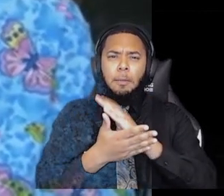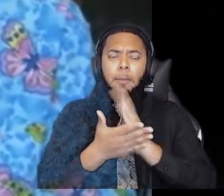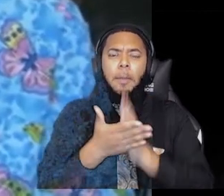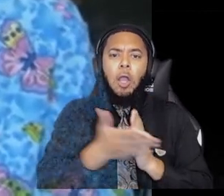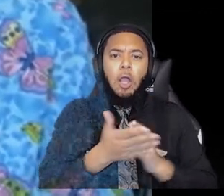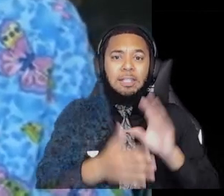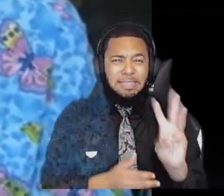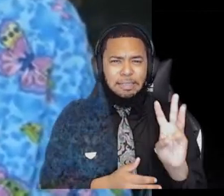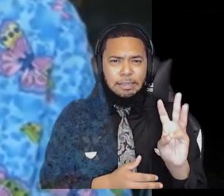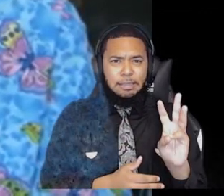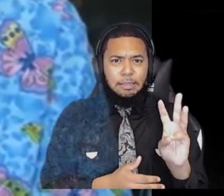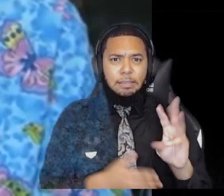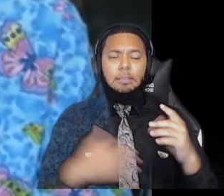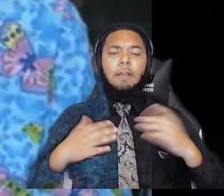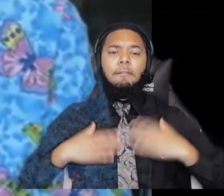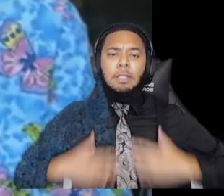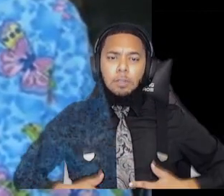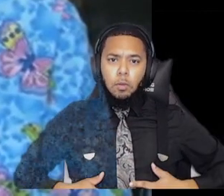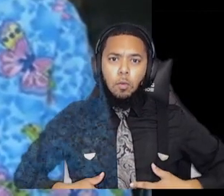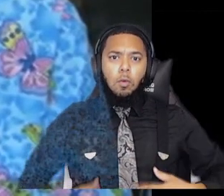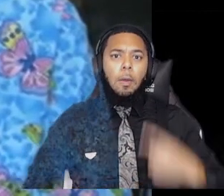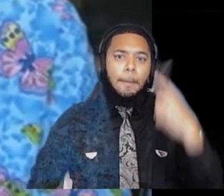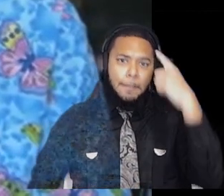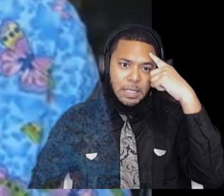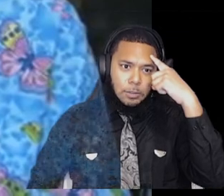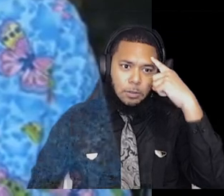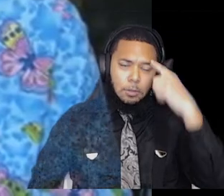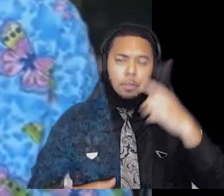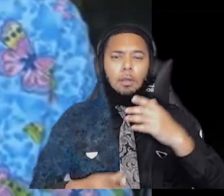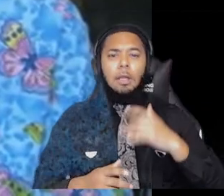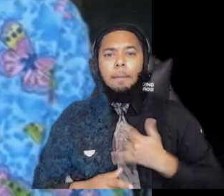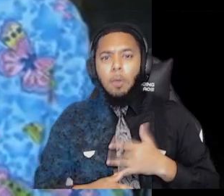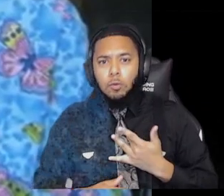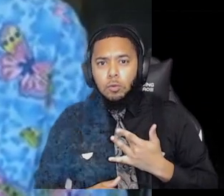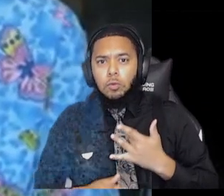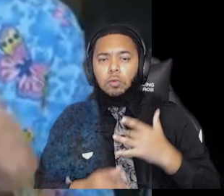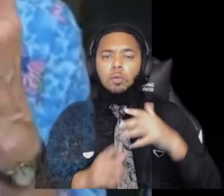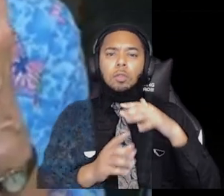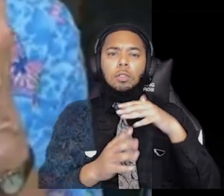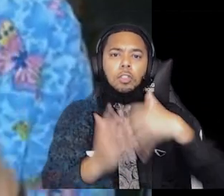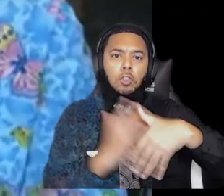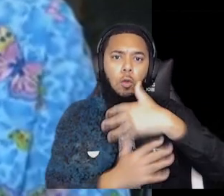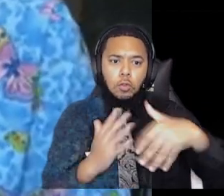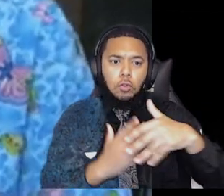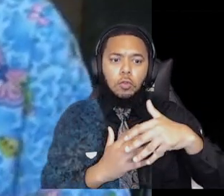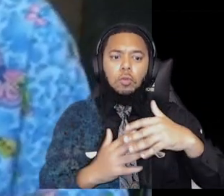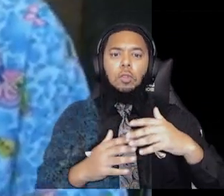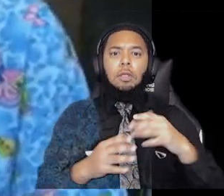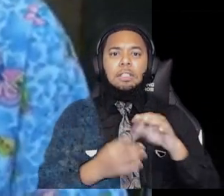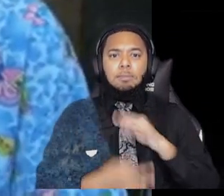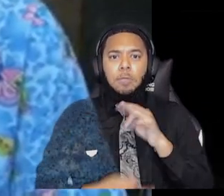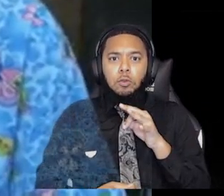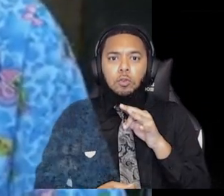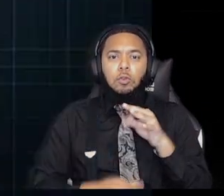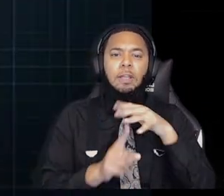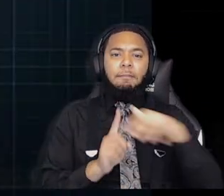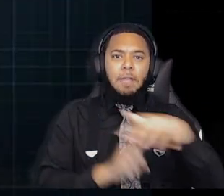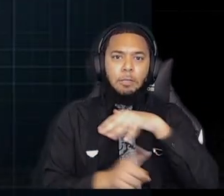physical, mental, emotional, social, spiritual, and environmental health.